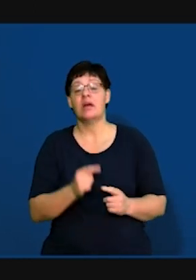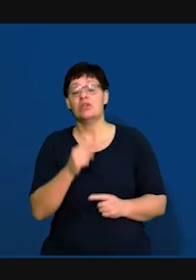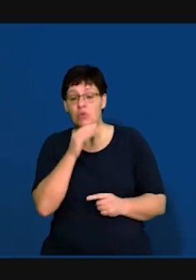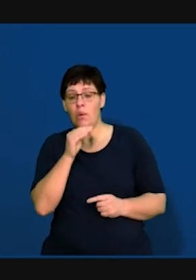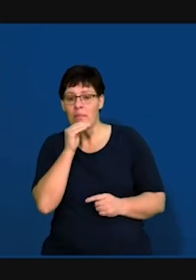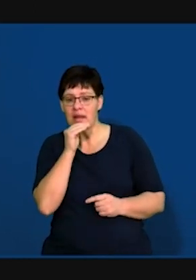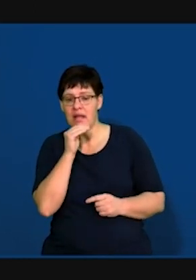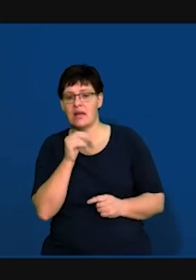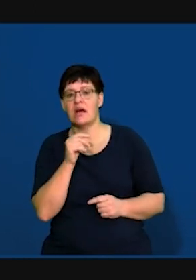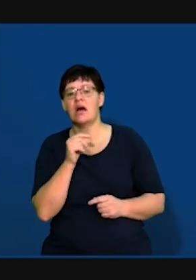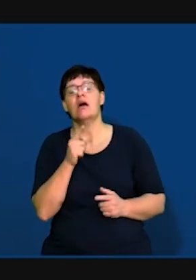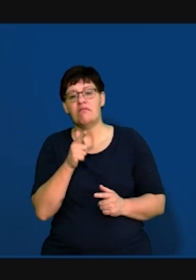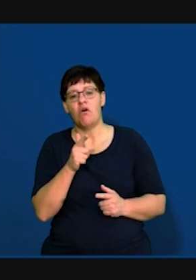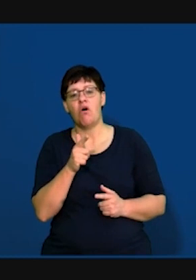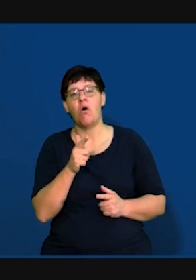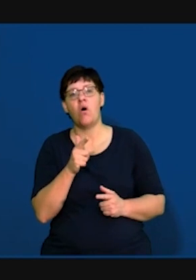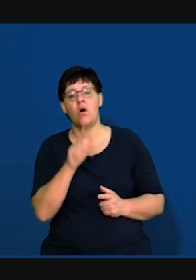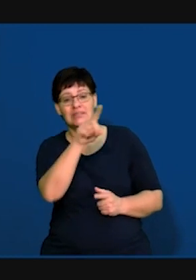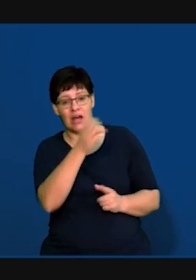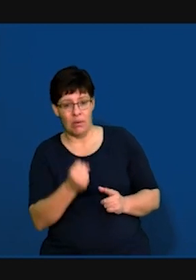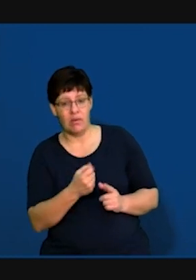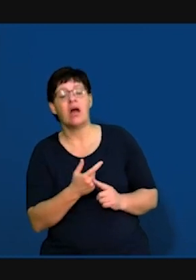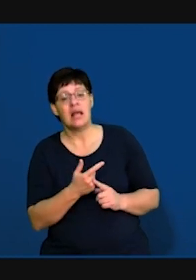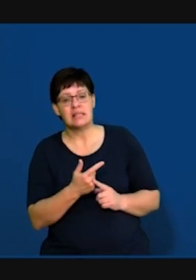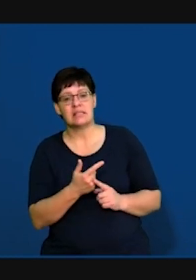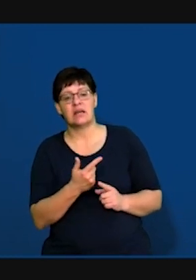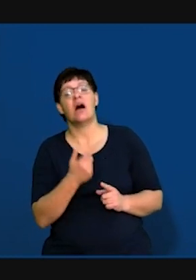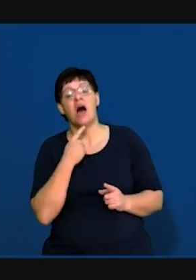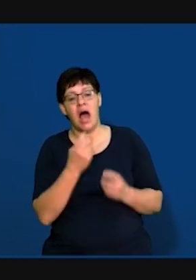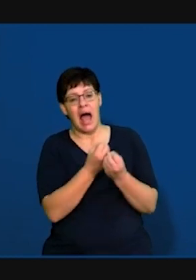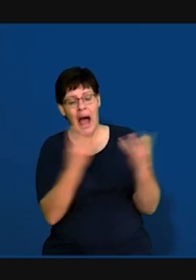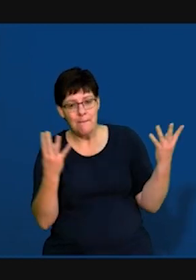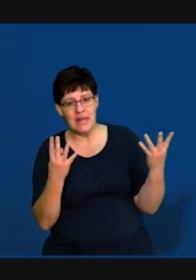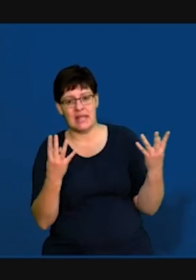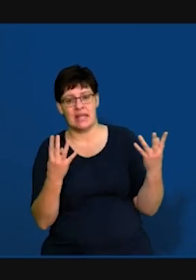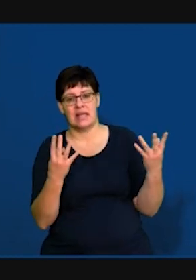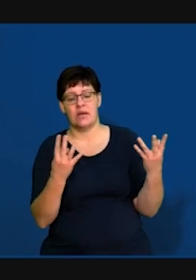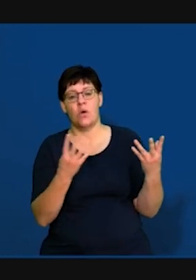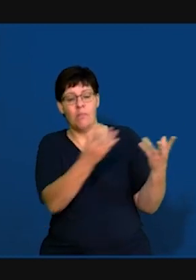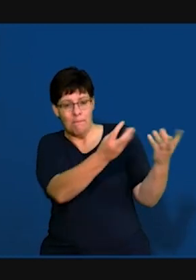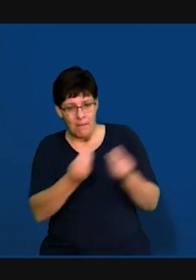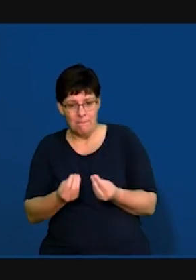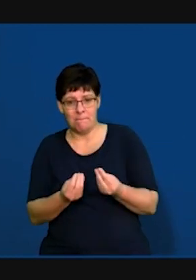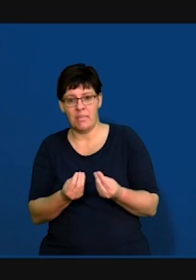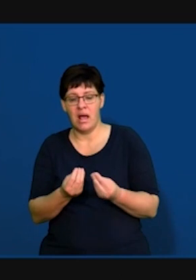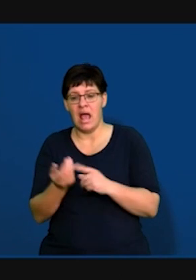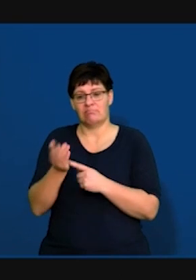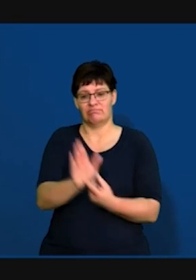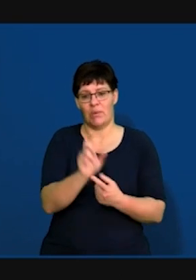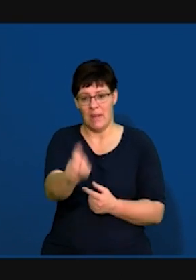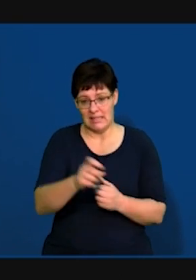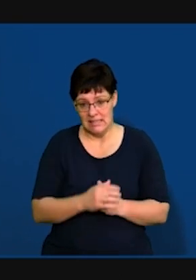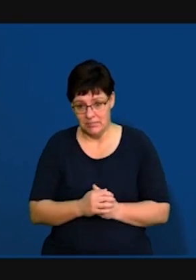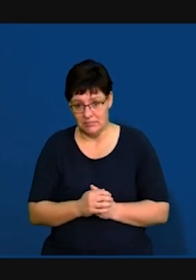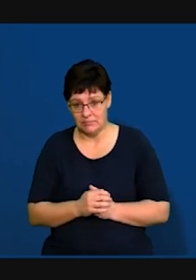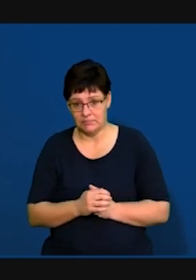are allocated for the free body diagram is also an indication of the number of forces that you actually have to indicate, right?